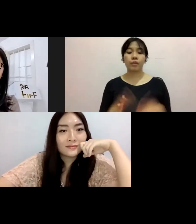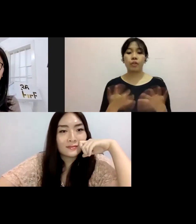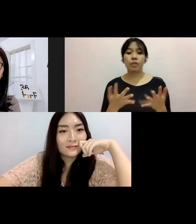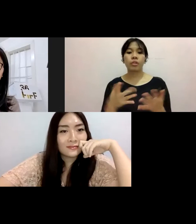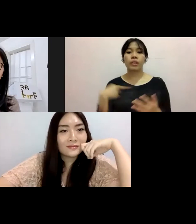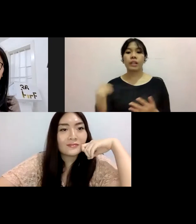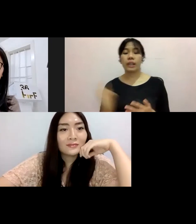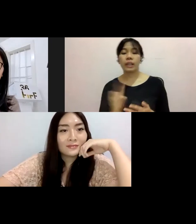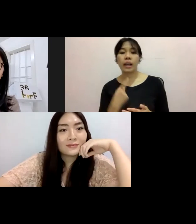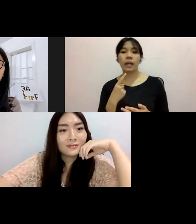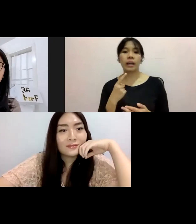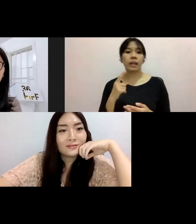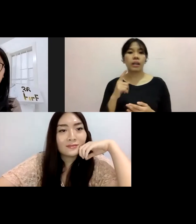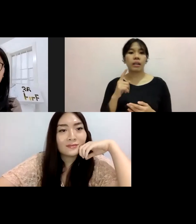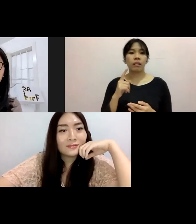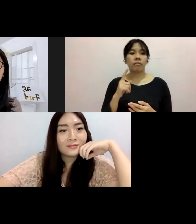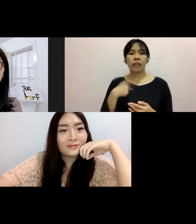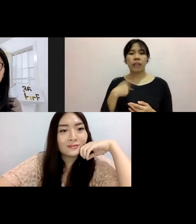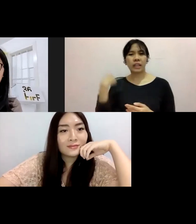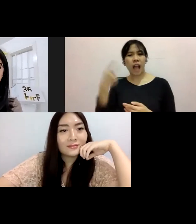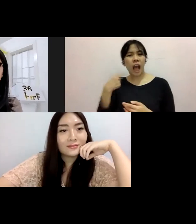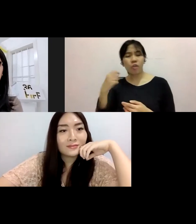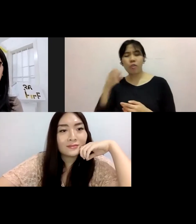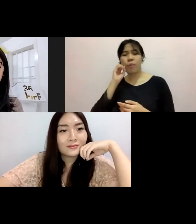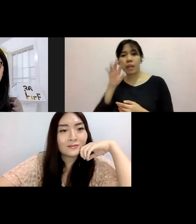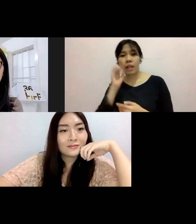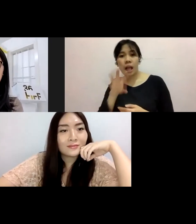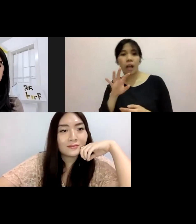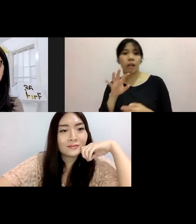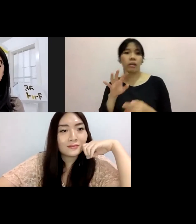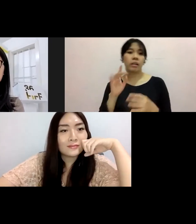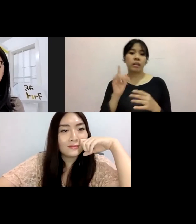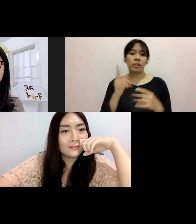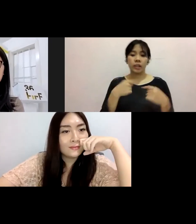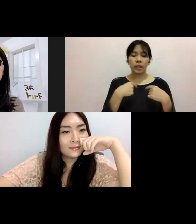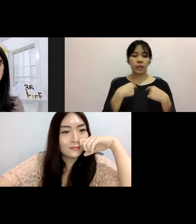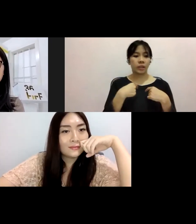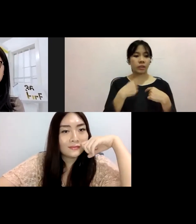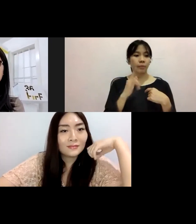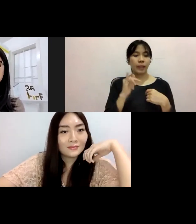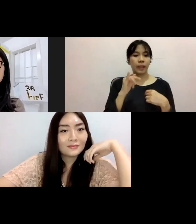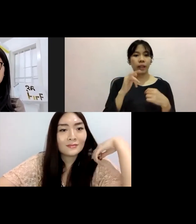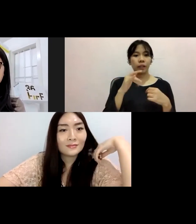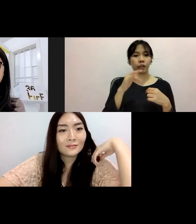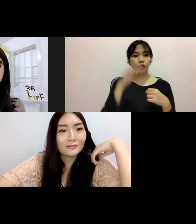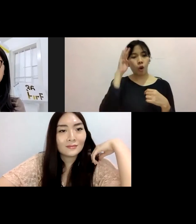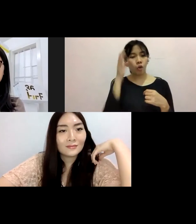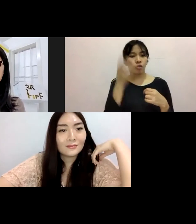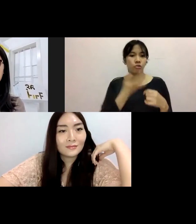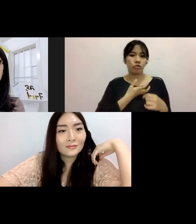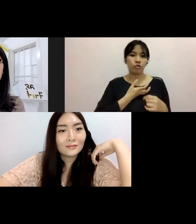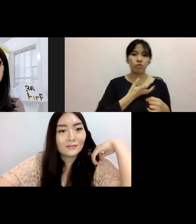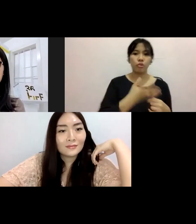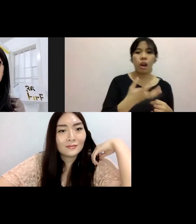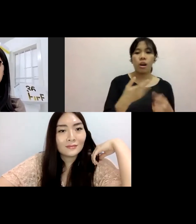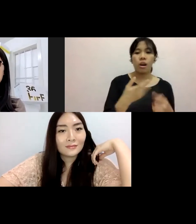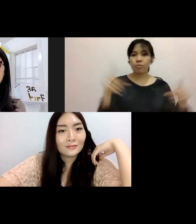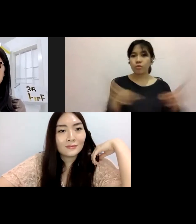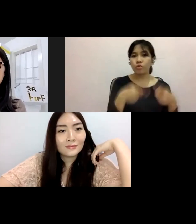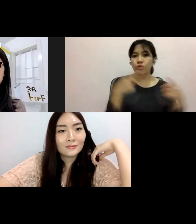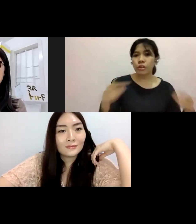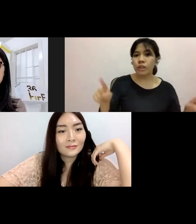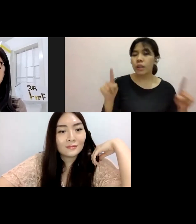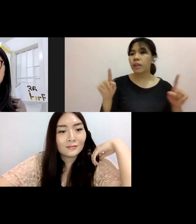know, like you can always like love musicals, for example, you know, that always strongly connected